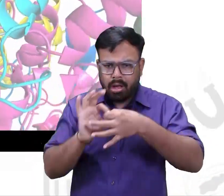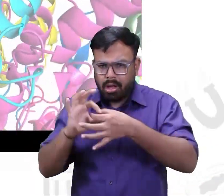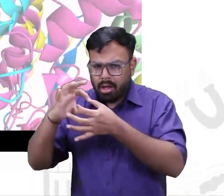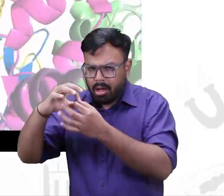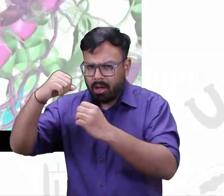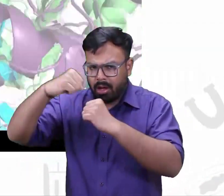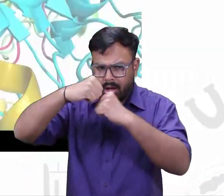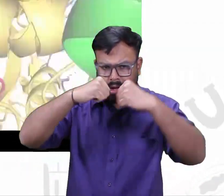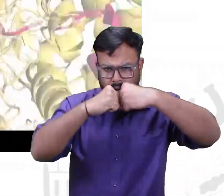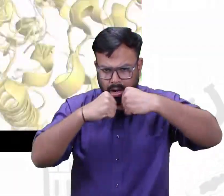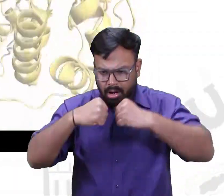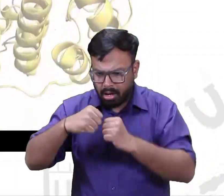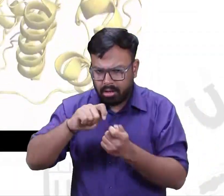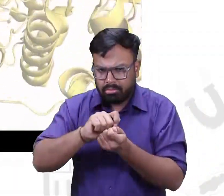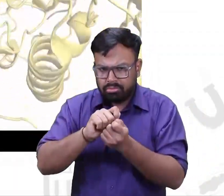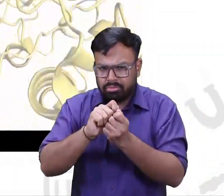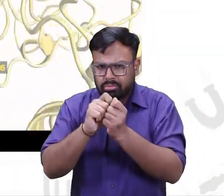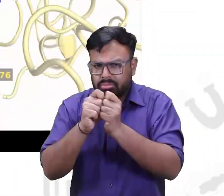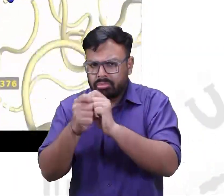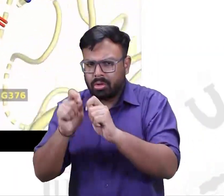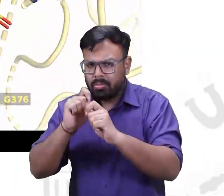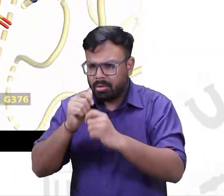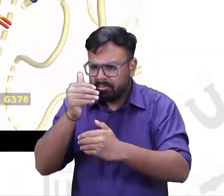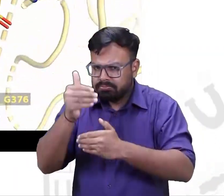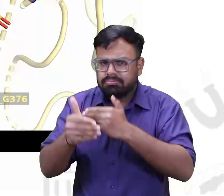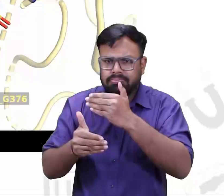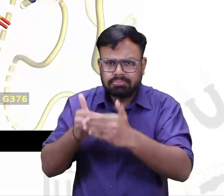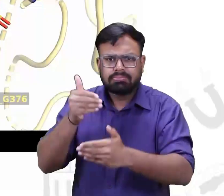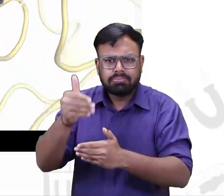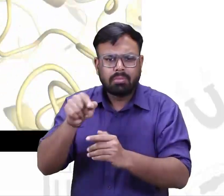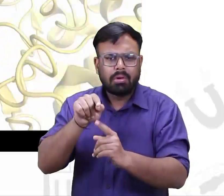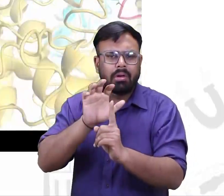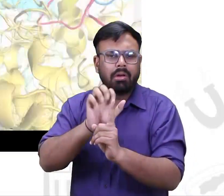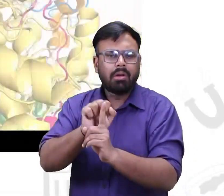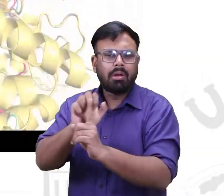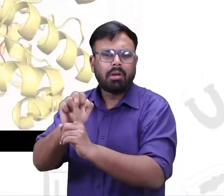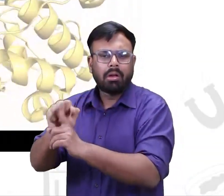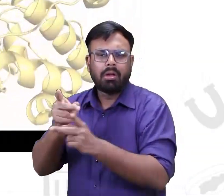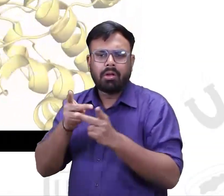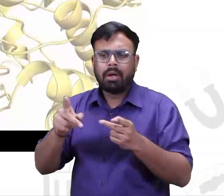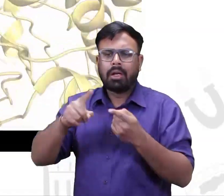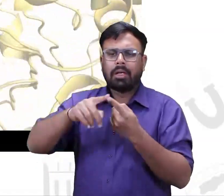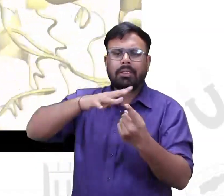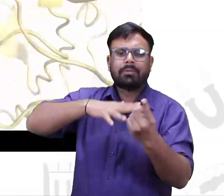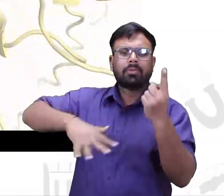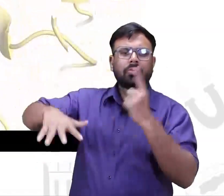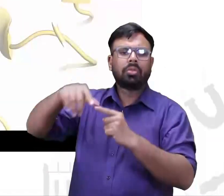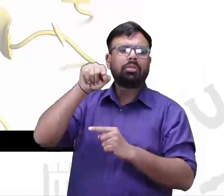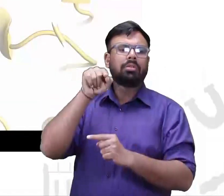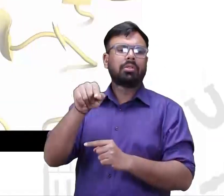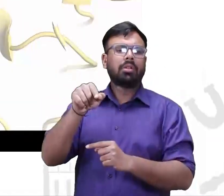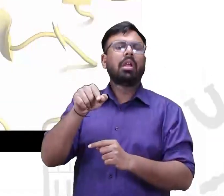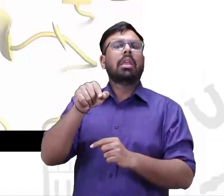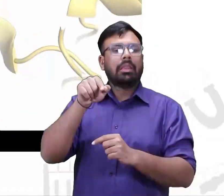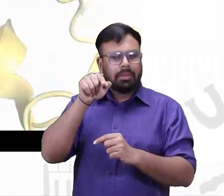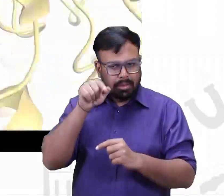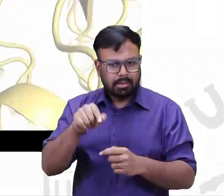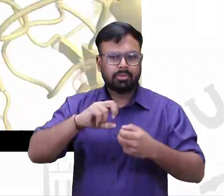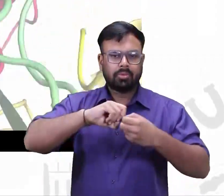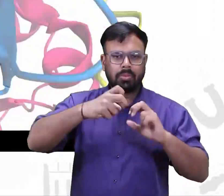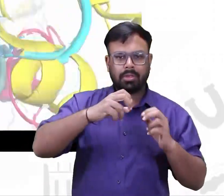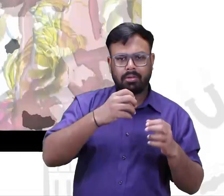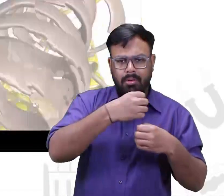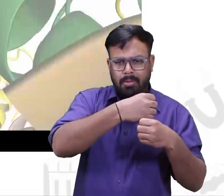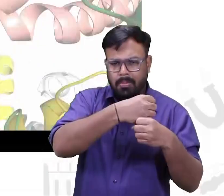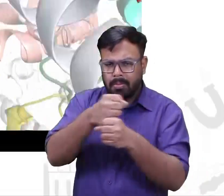studying how complexity and structure of complex 1 have evolved in course of evolution to function optimally in